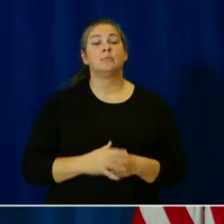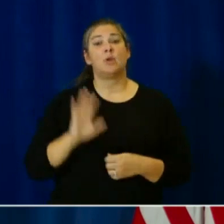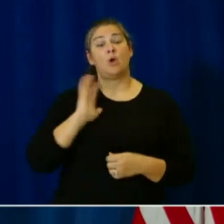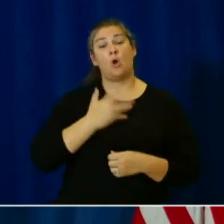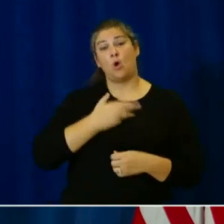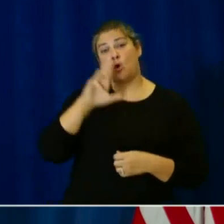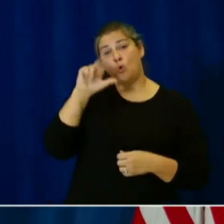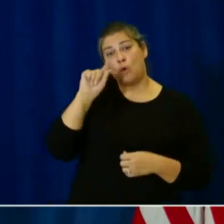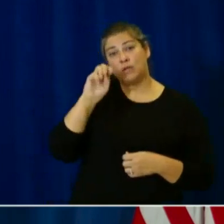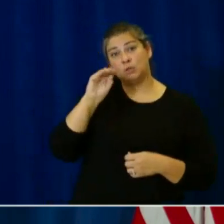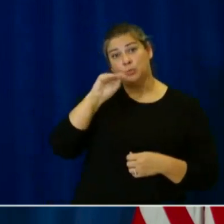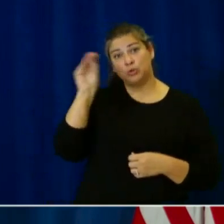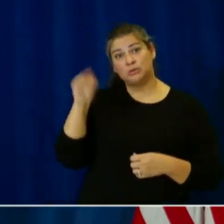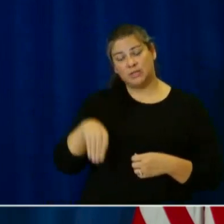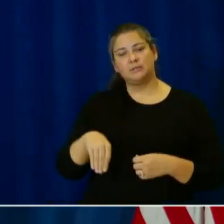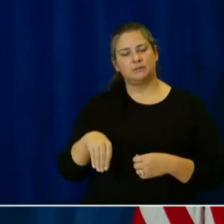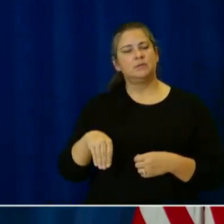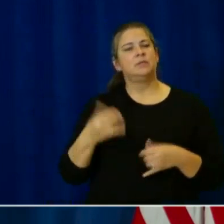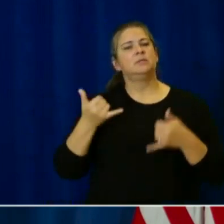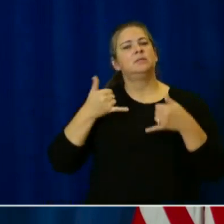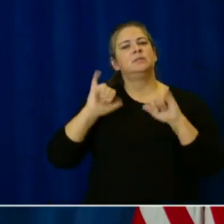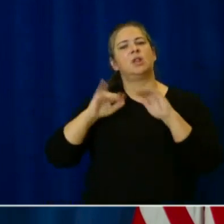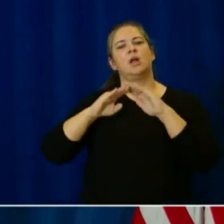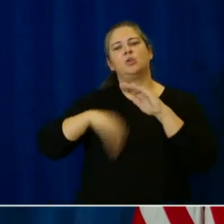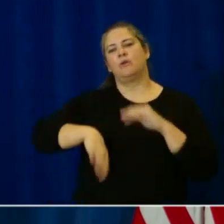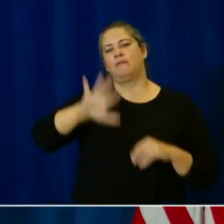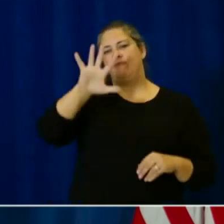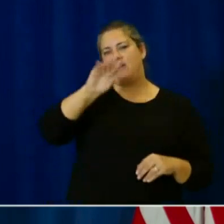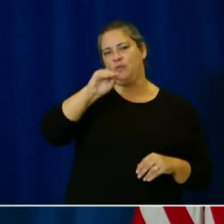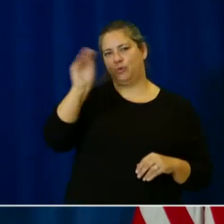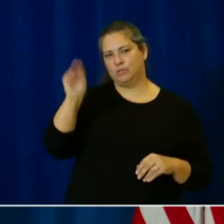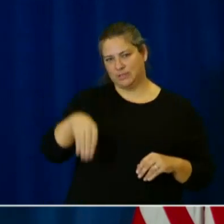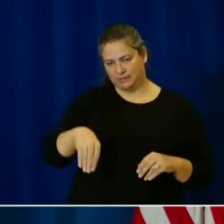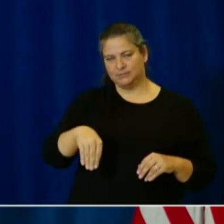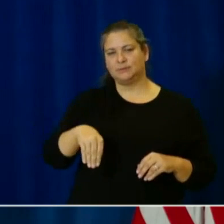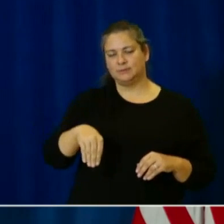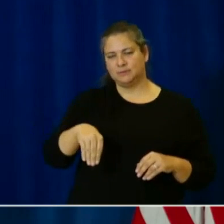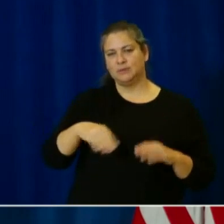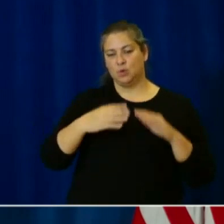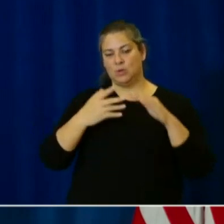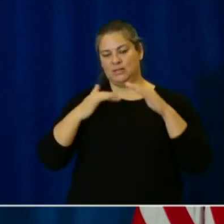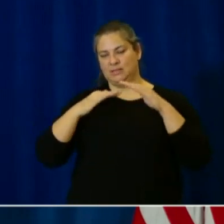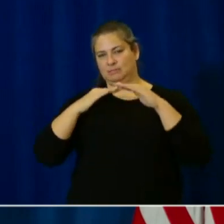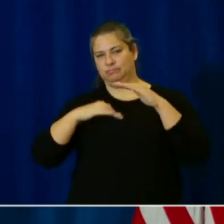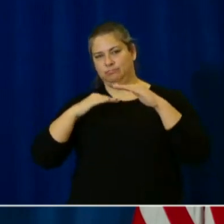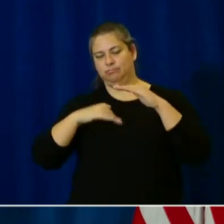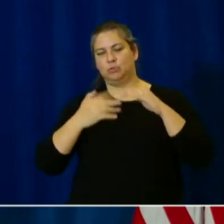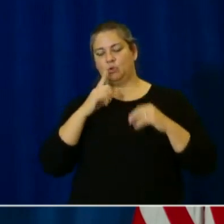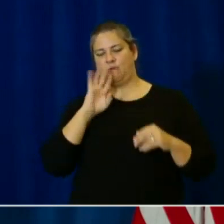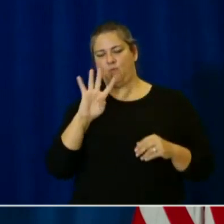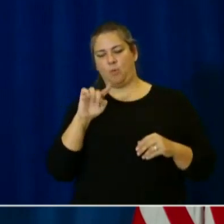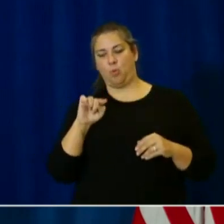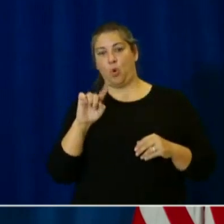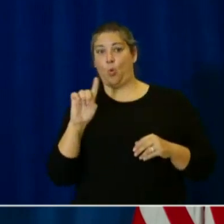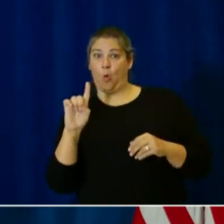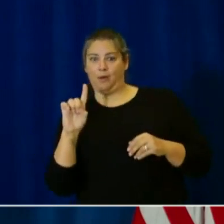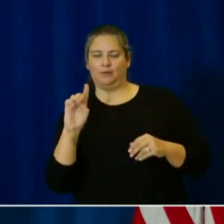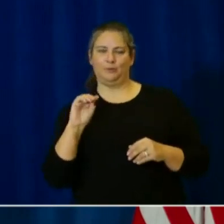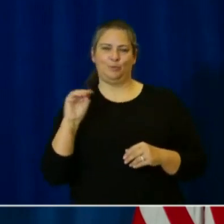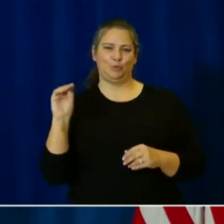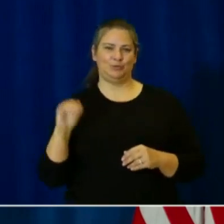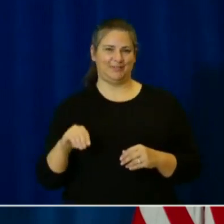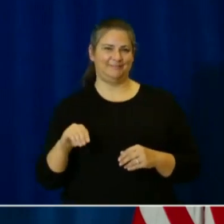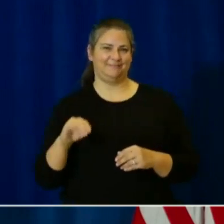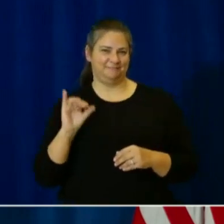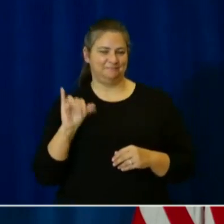continues to stay certainly under 5% and actually creep down a little bit to 4.1%.